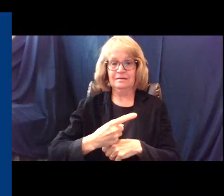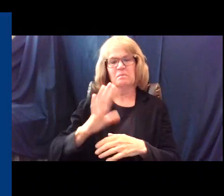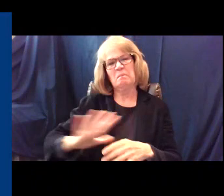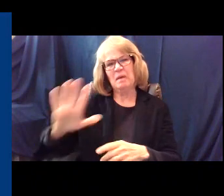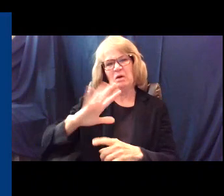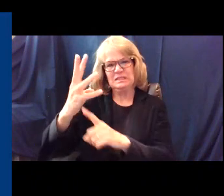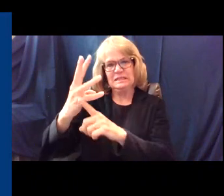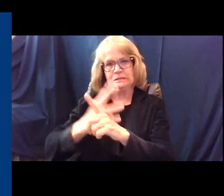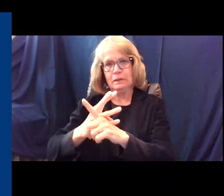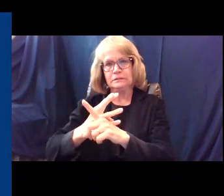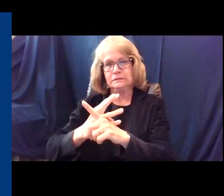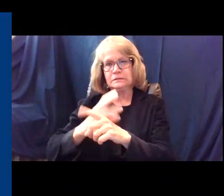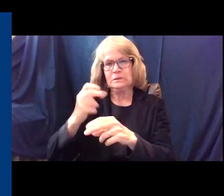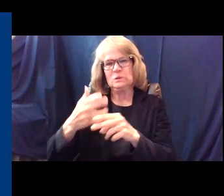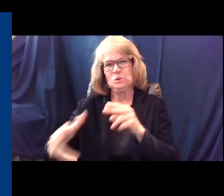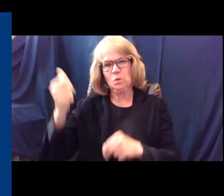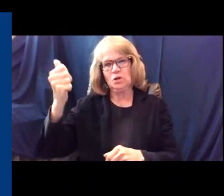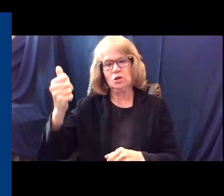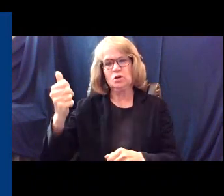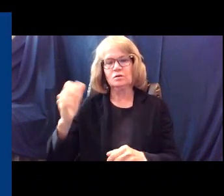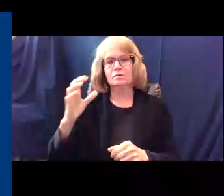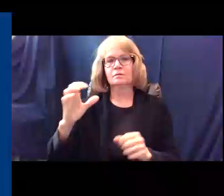little bit of a shorter time frame.